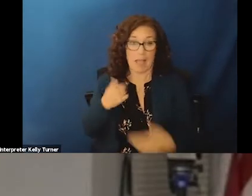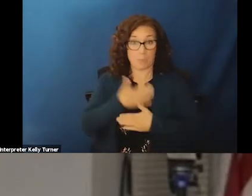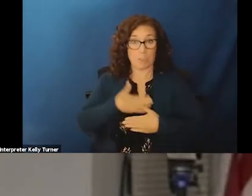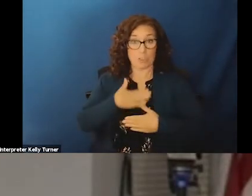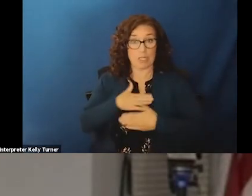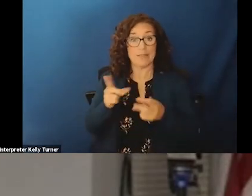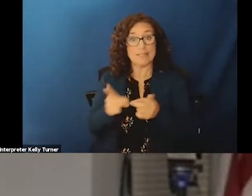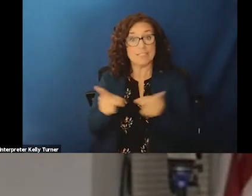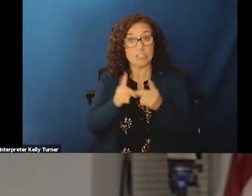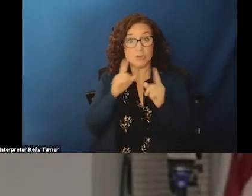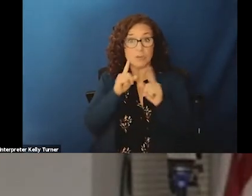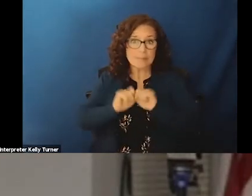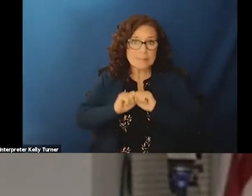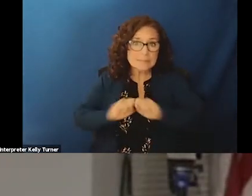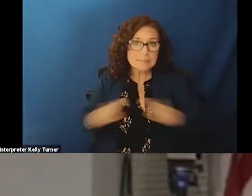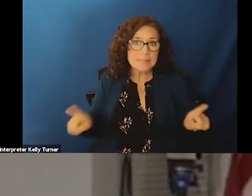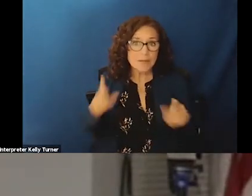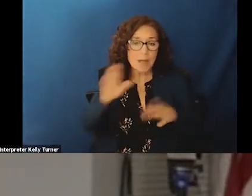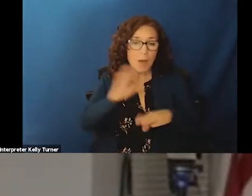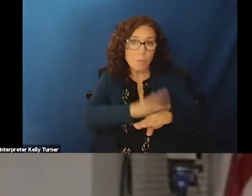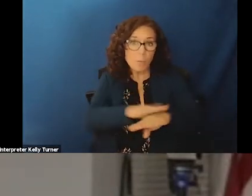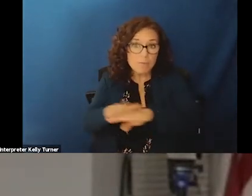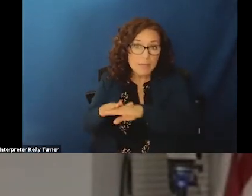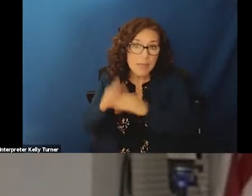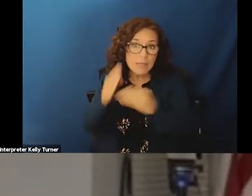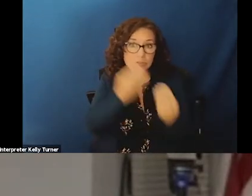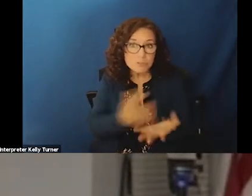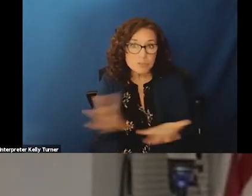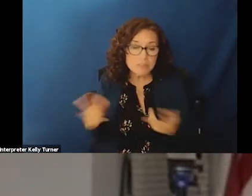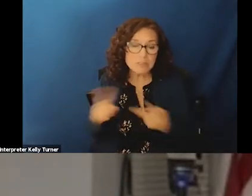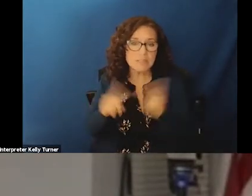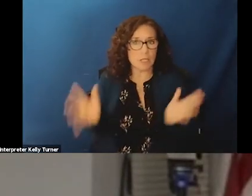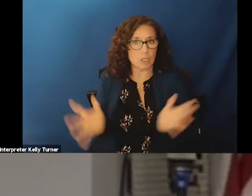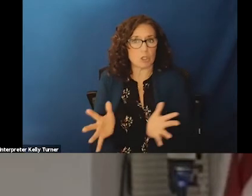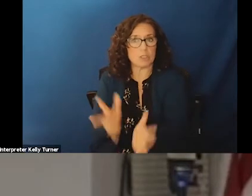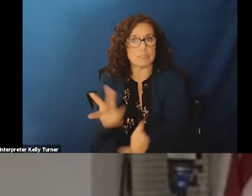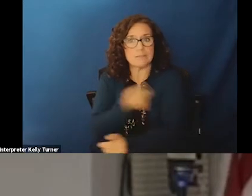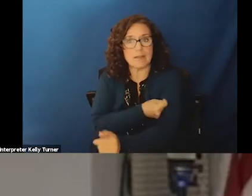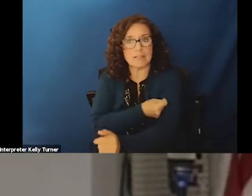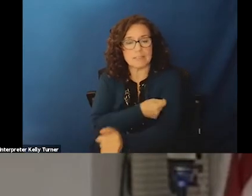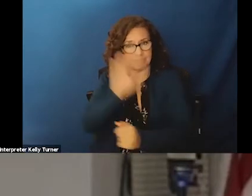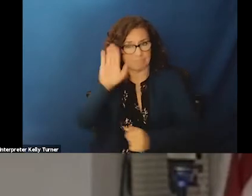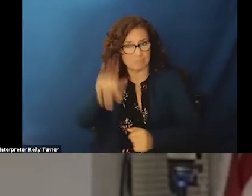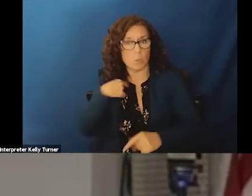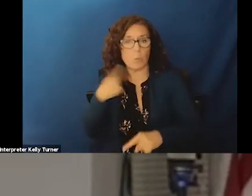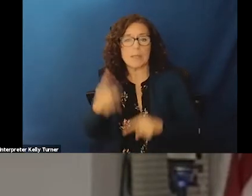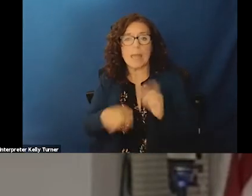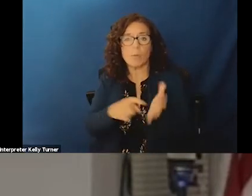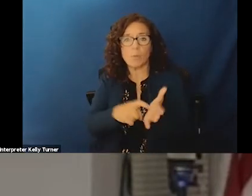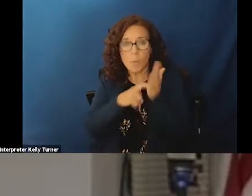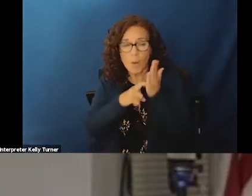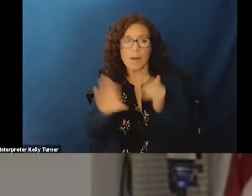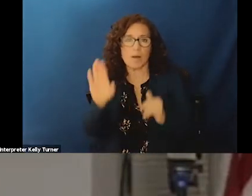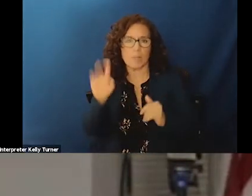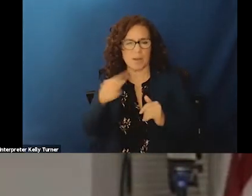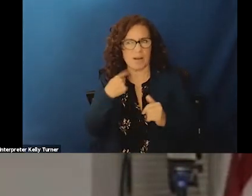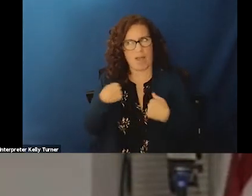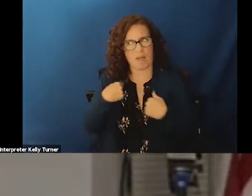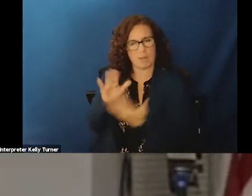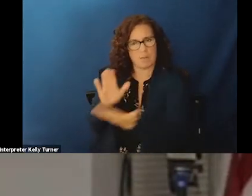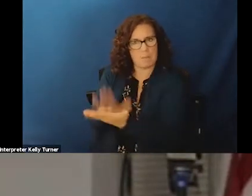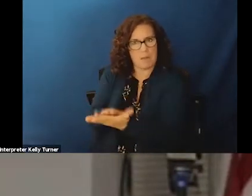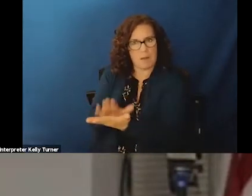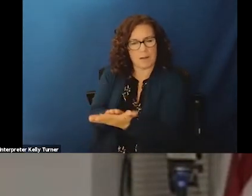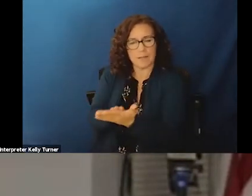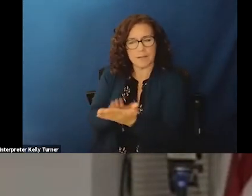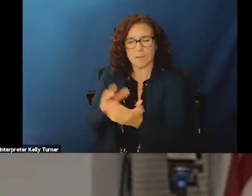sending out notifications and encouraging vaccination. Obviously, that's not something we can require, but I just am applauding as forward